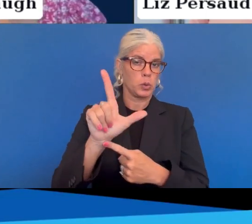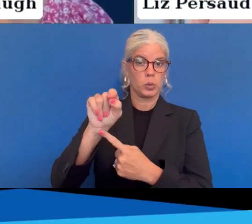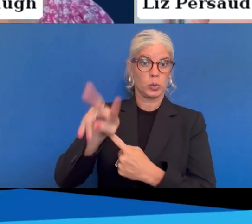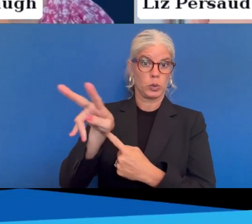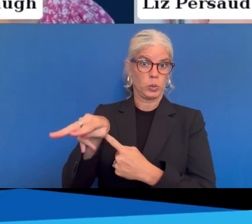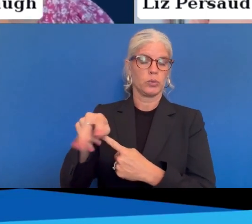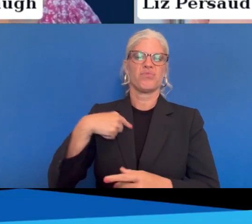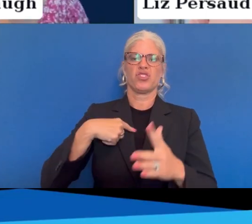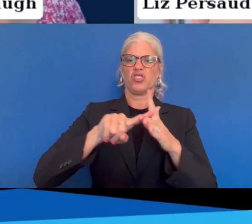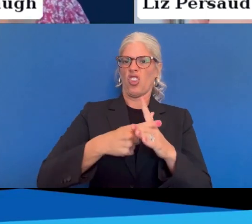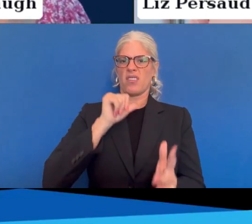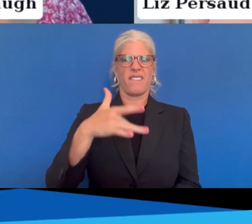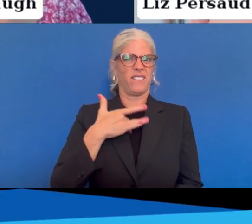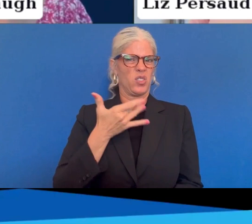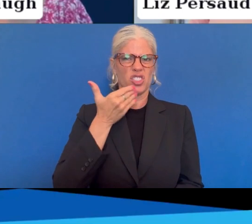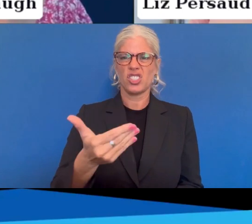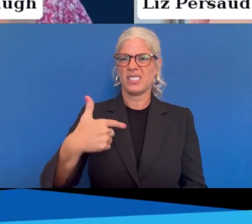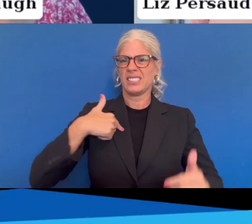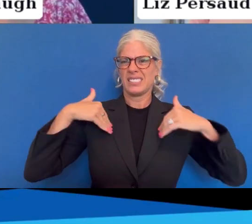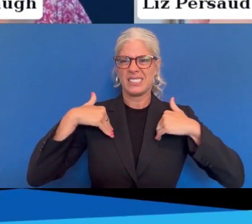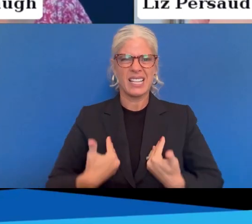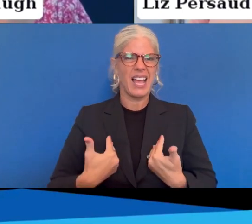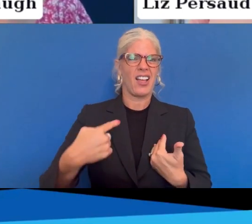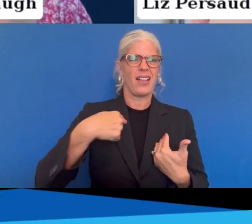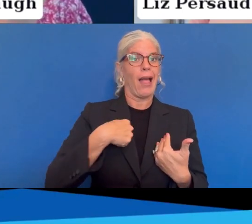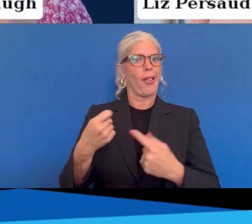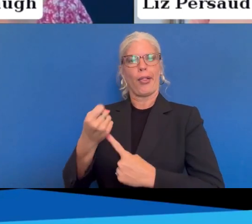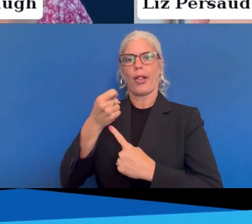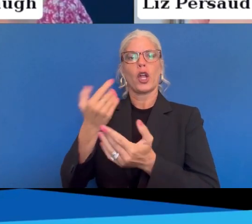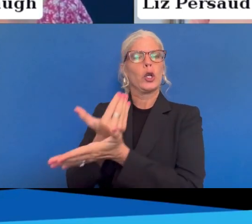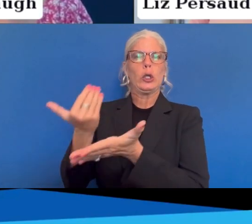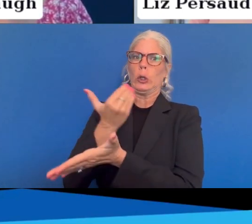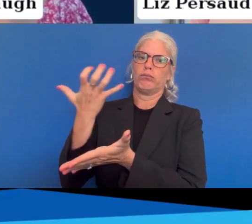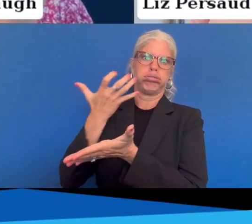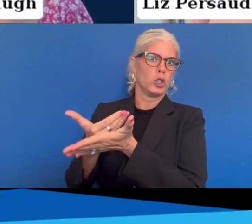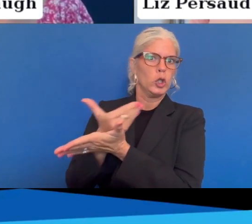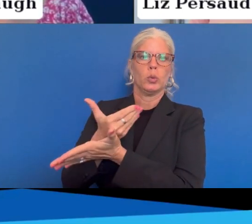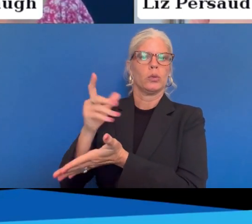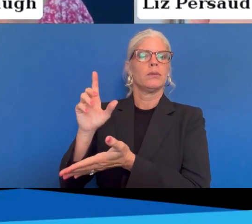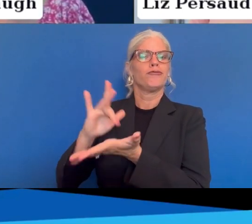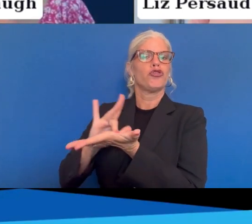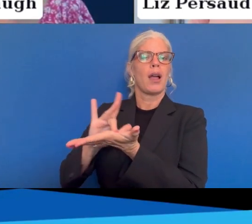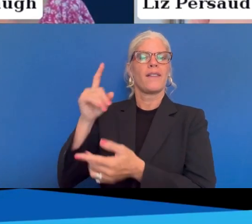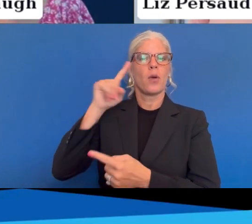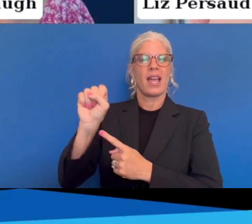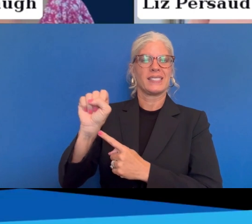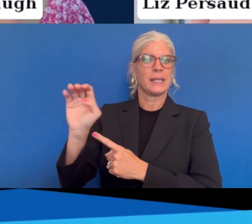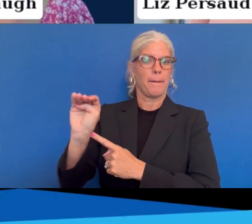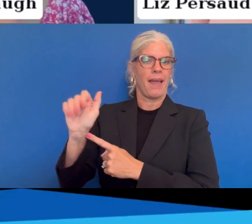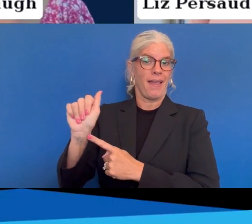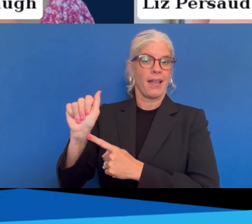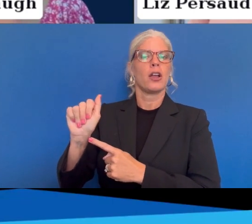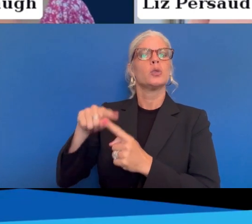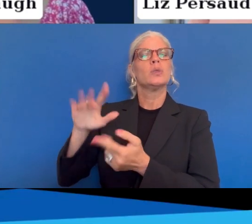2022, I started not feeling well, just really tired. I was